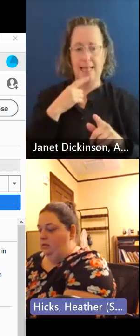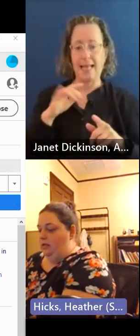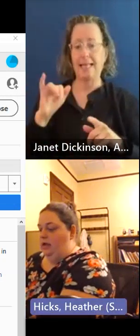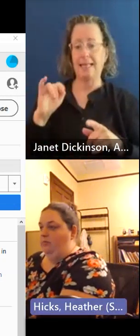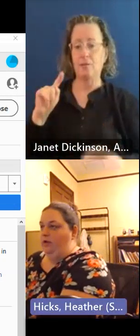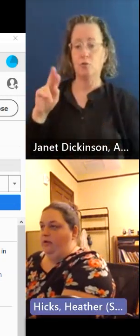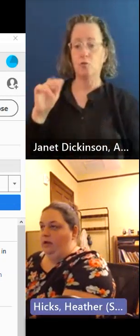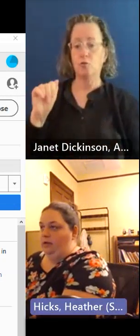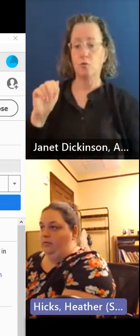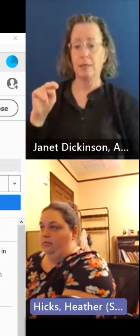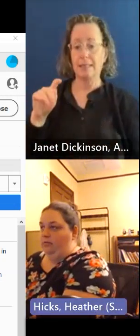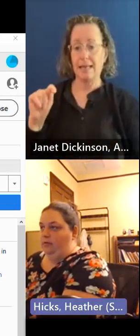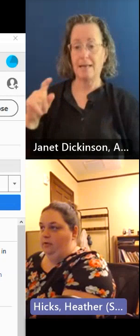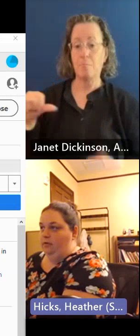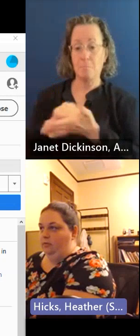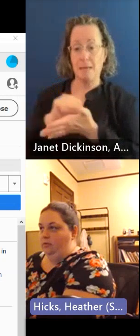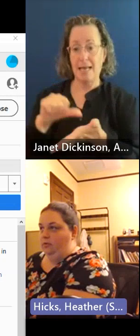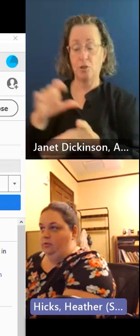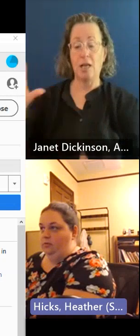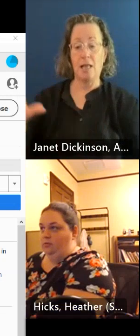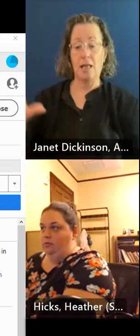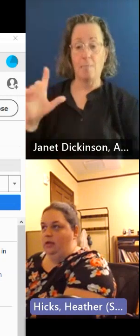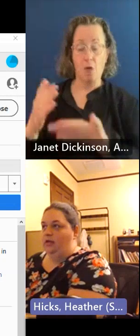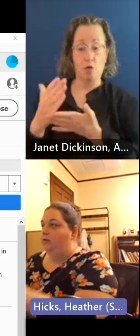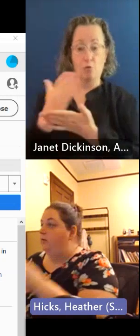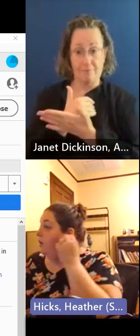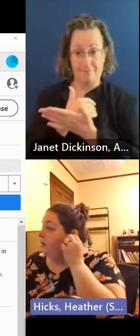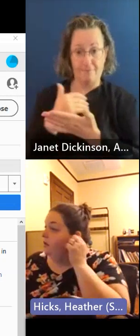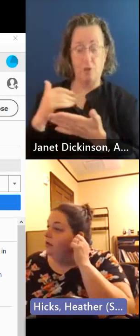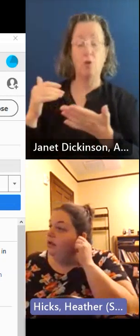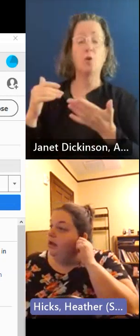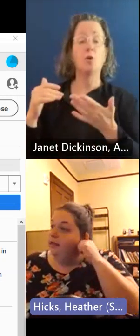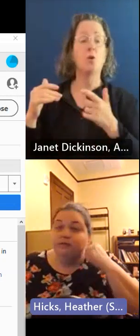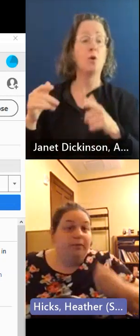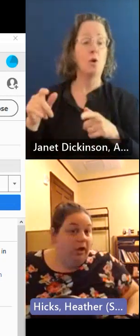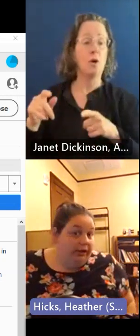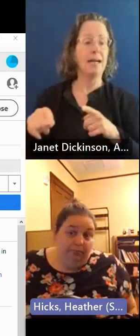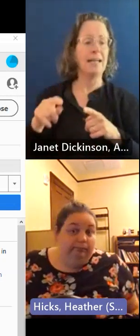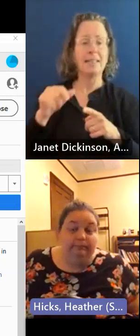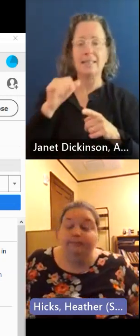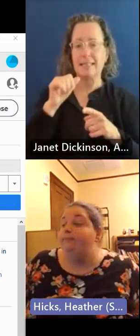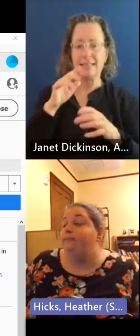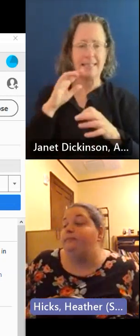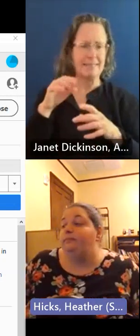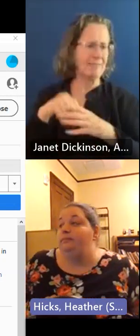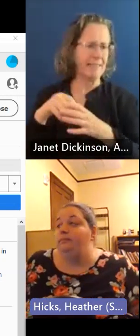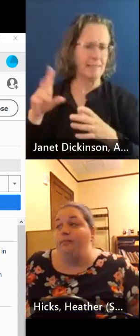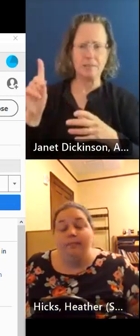page library review. I don't need doc. And that's what I'm calling it.